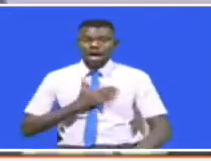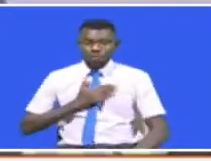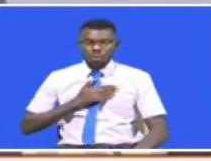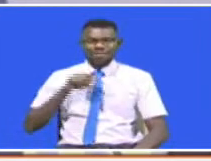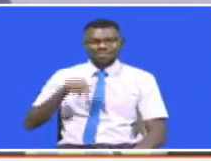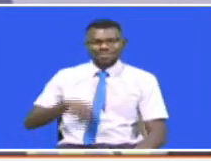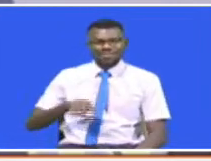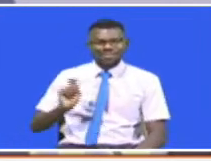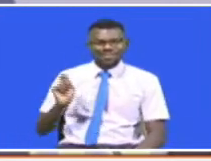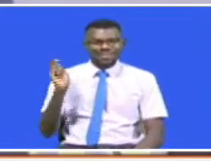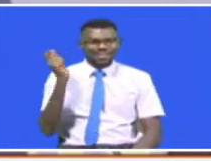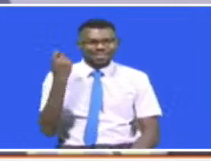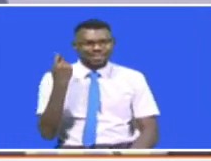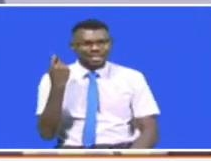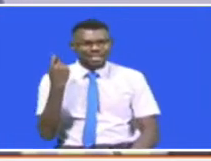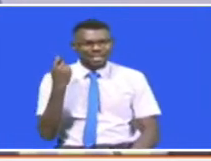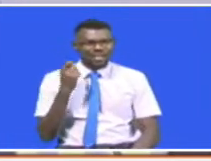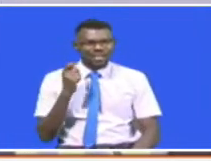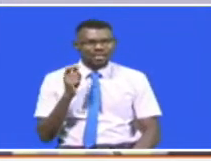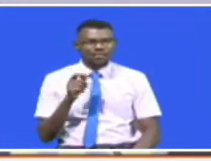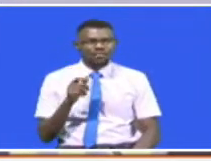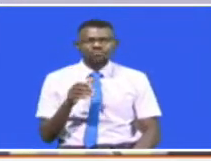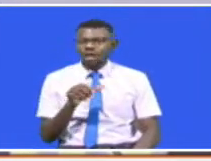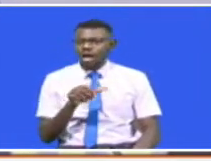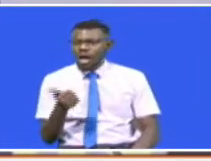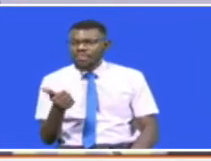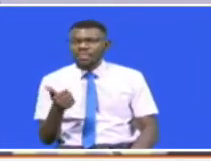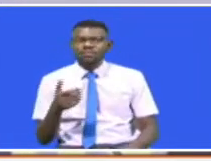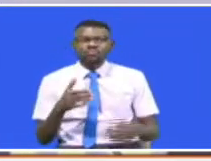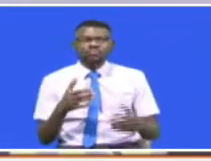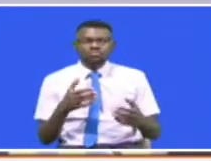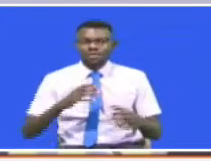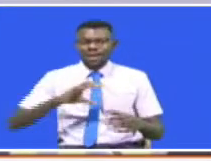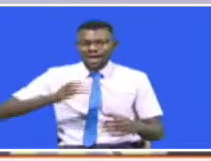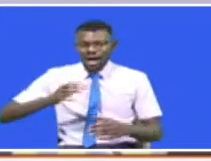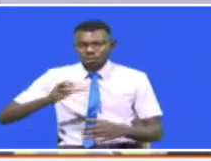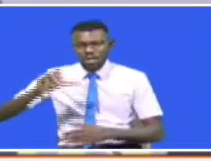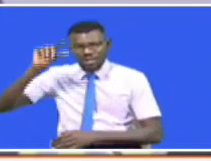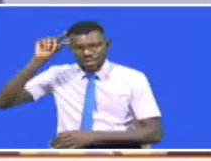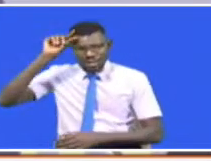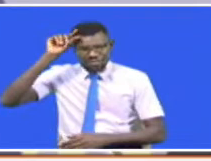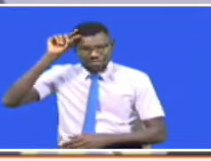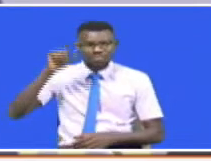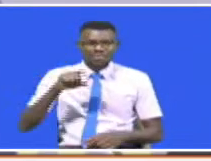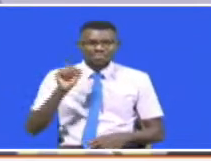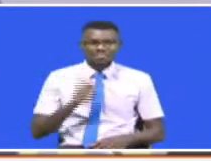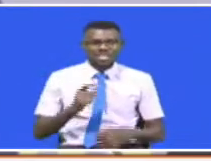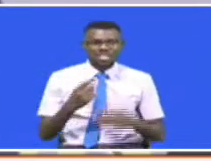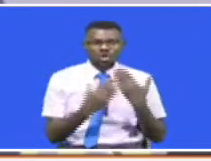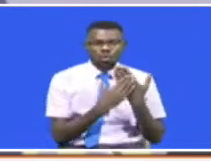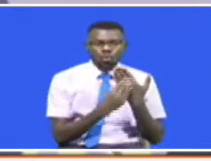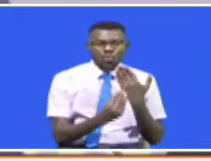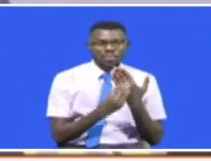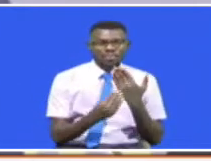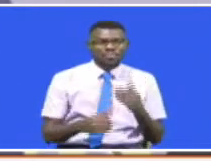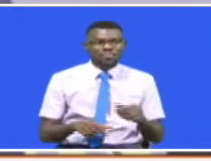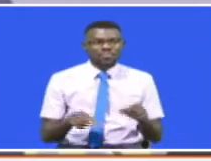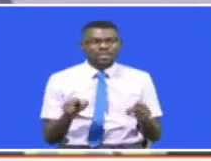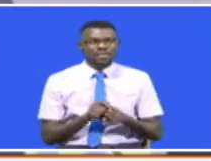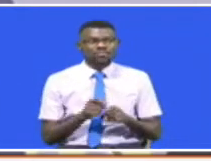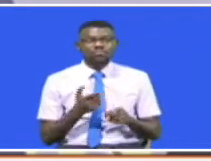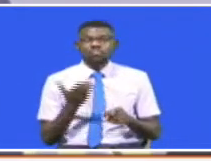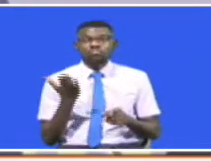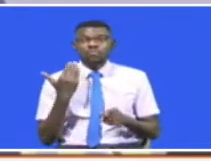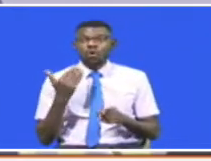really is something that other state departments and county governments need to copy. Ordinarily, people would want to